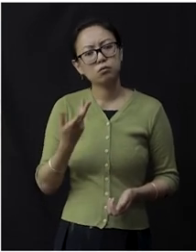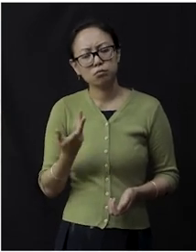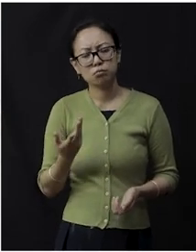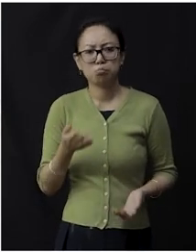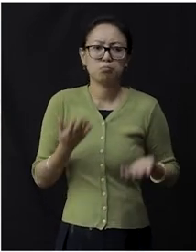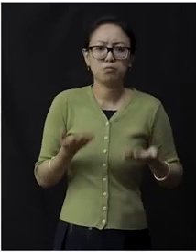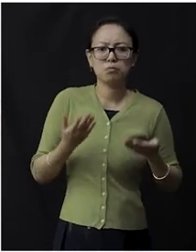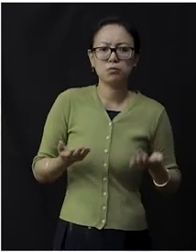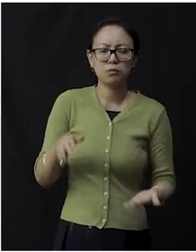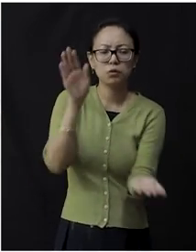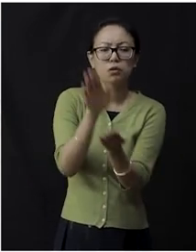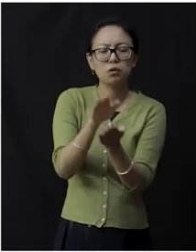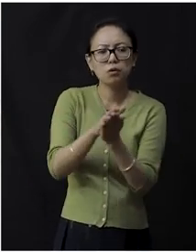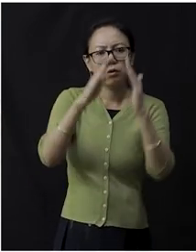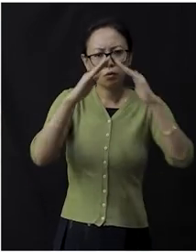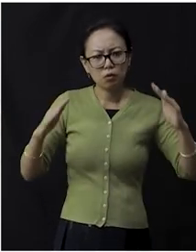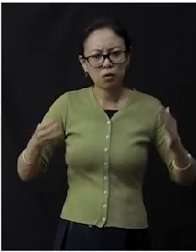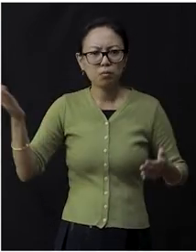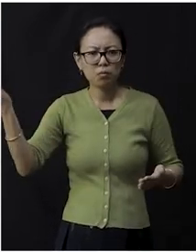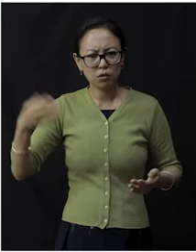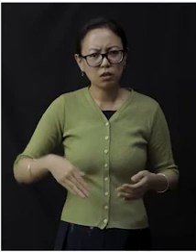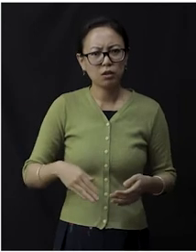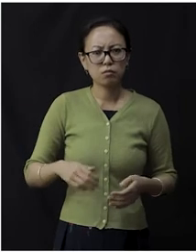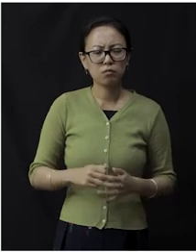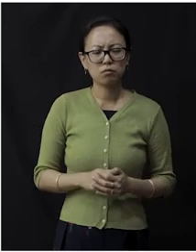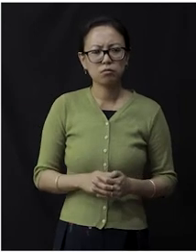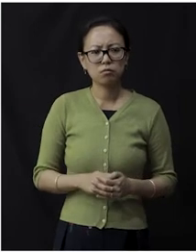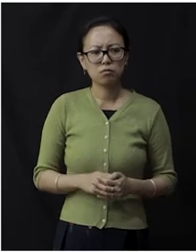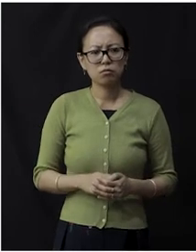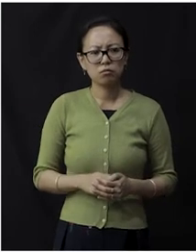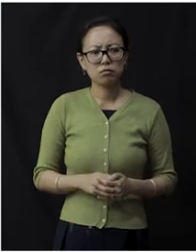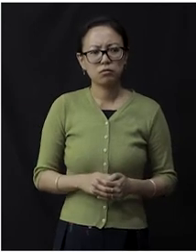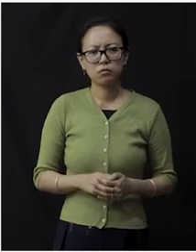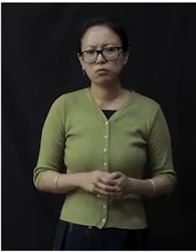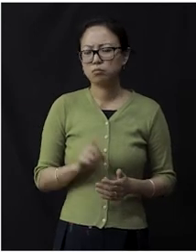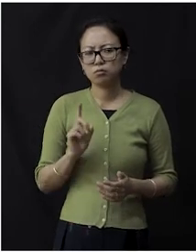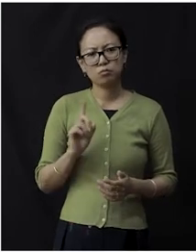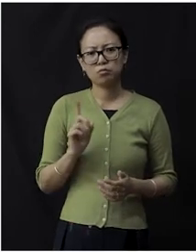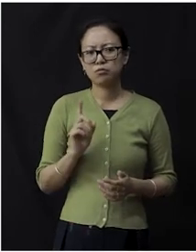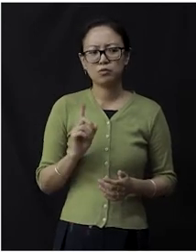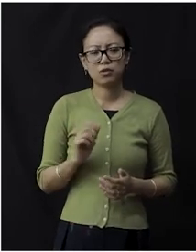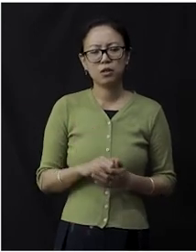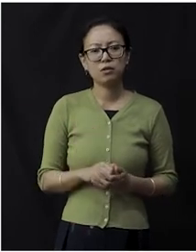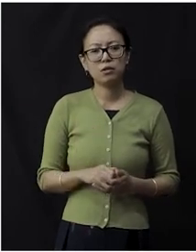to meet the elephant. Did that happen? No, I don't think so.